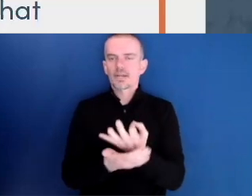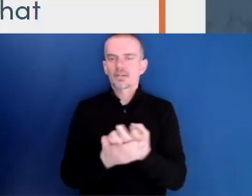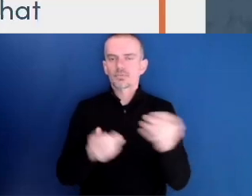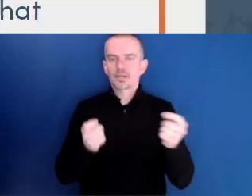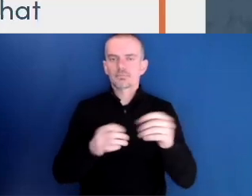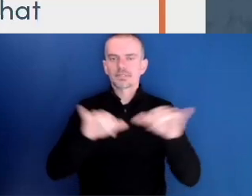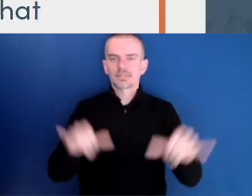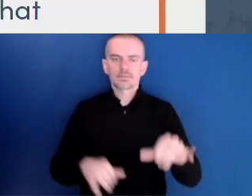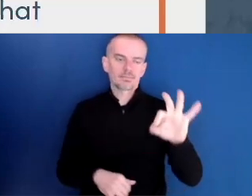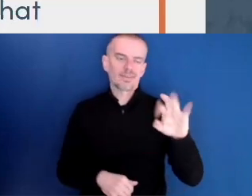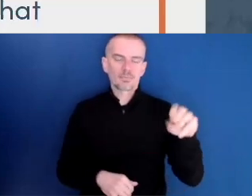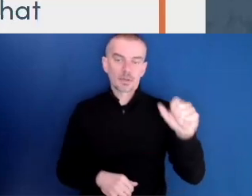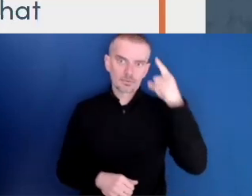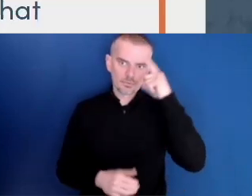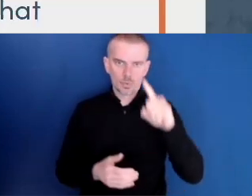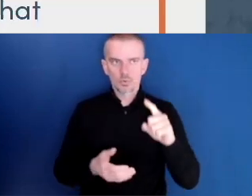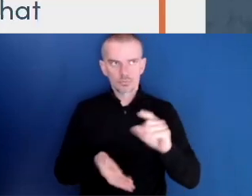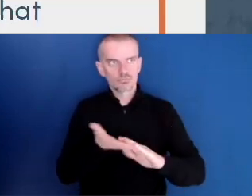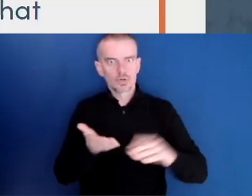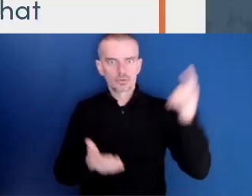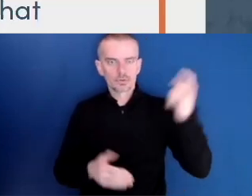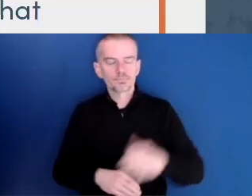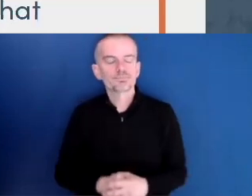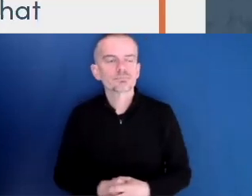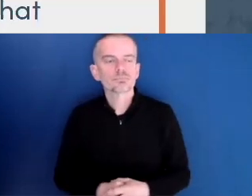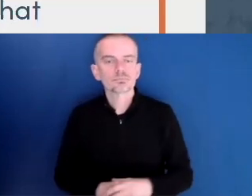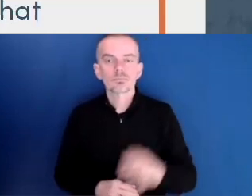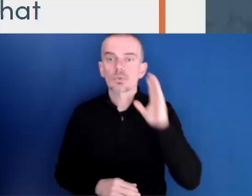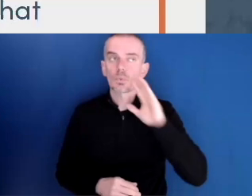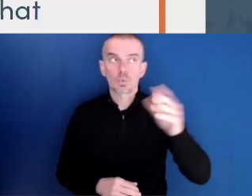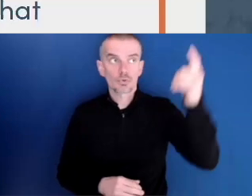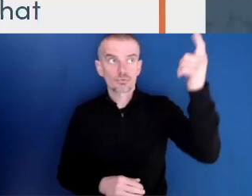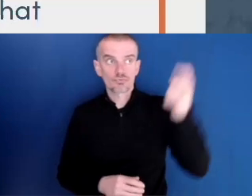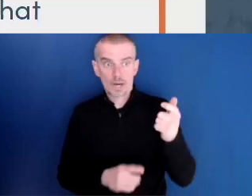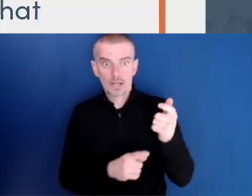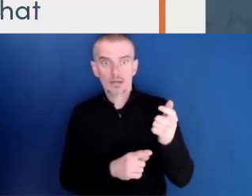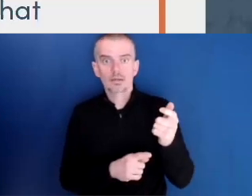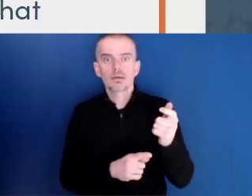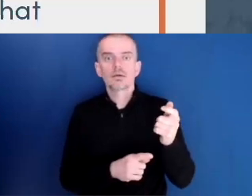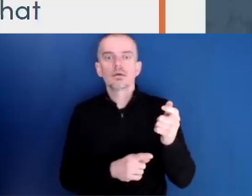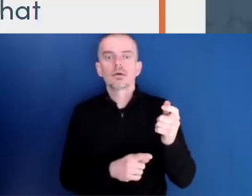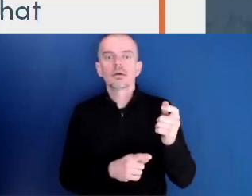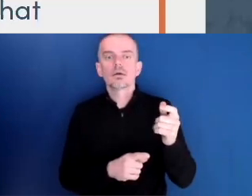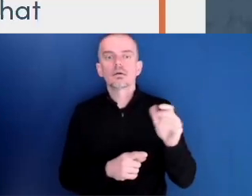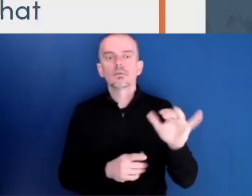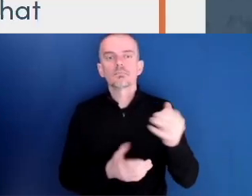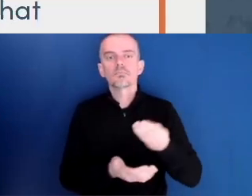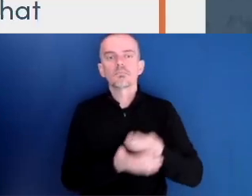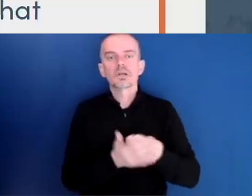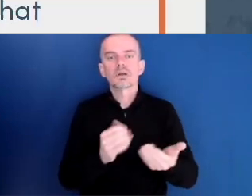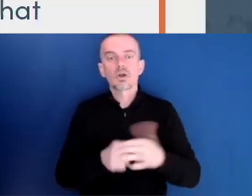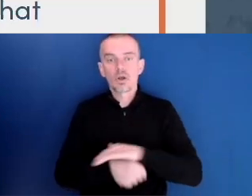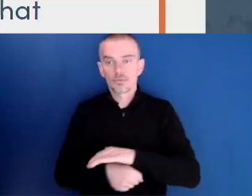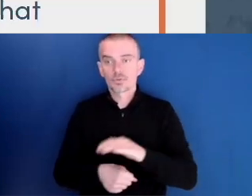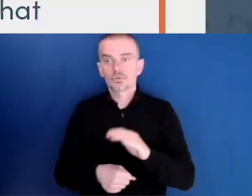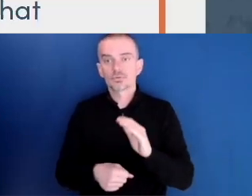indirect portion of the grant be enough to cover our overhead expenses, right? So if we're only receiving